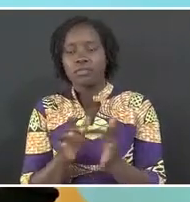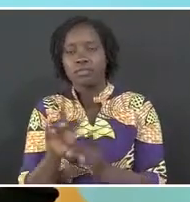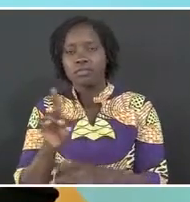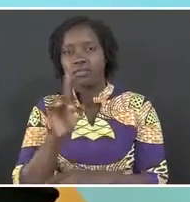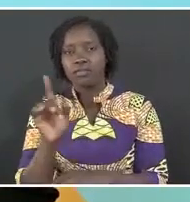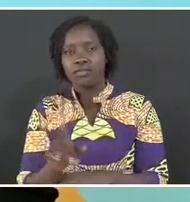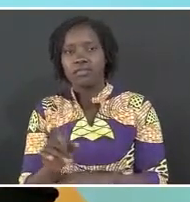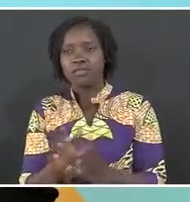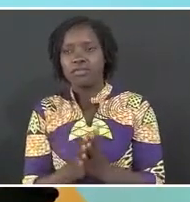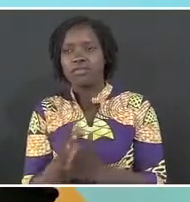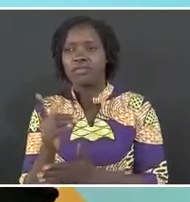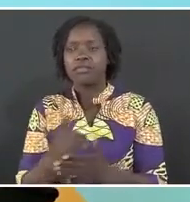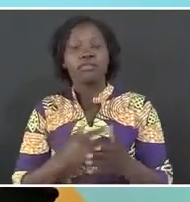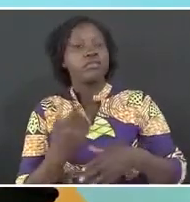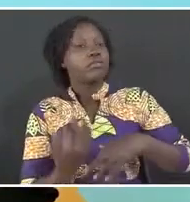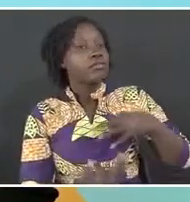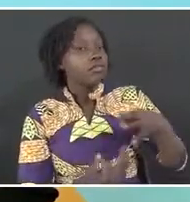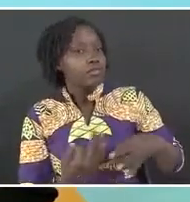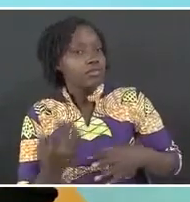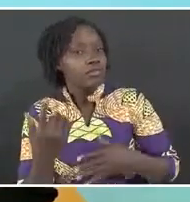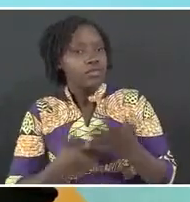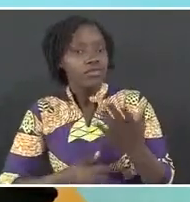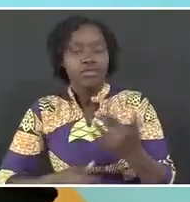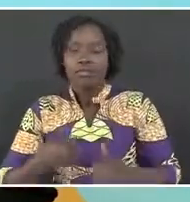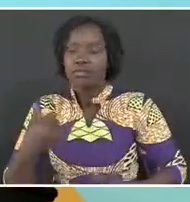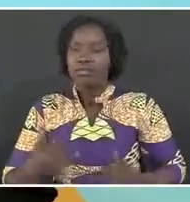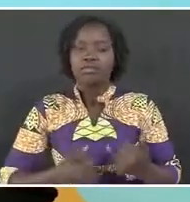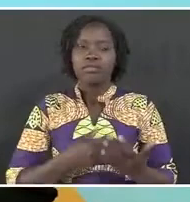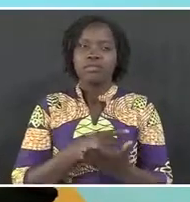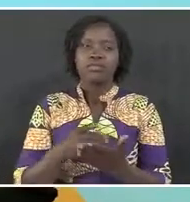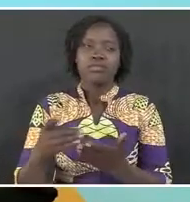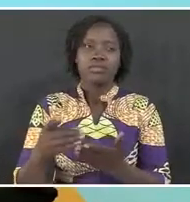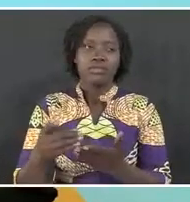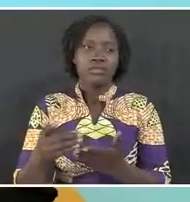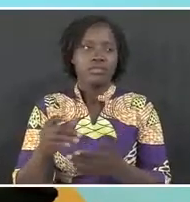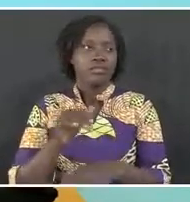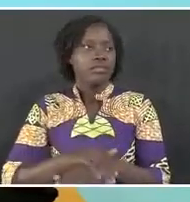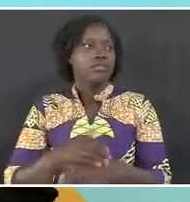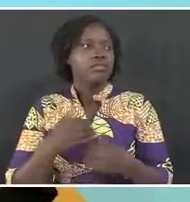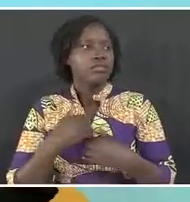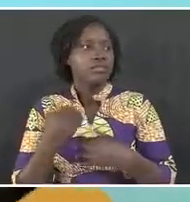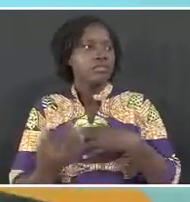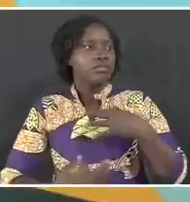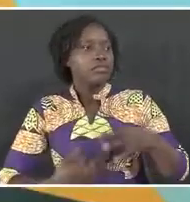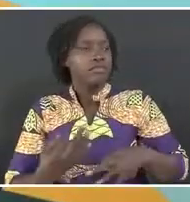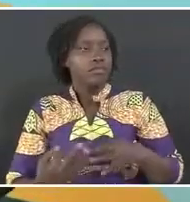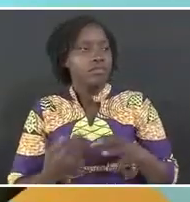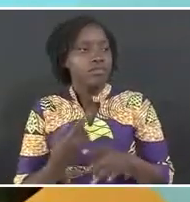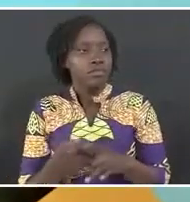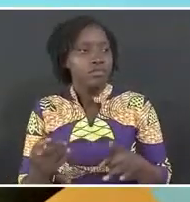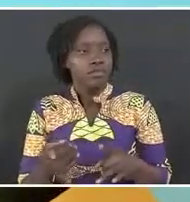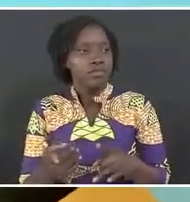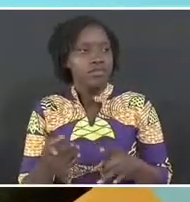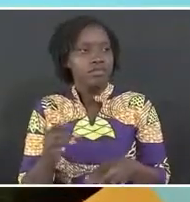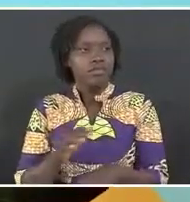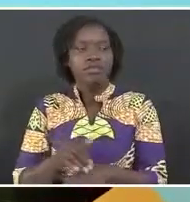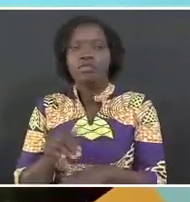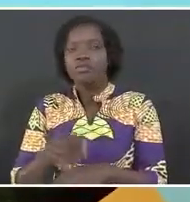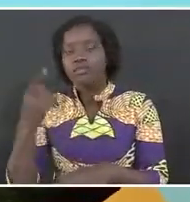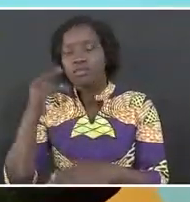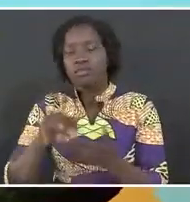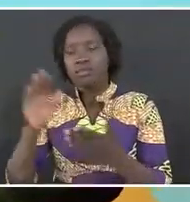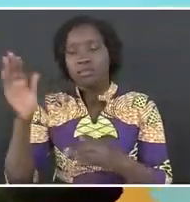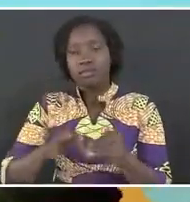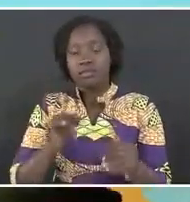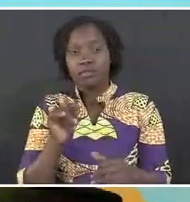Jesus? What a fellowship, what a joy divine. It's good to have fellowship, but we are called for more